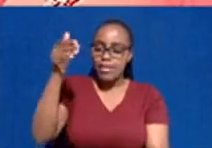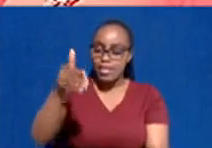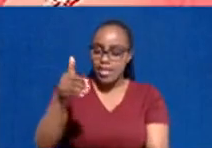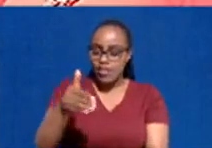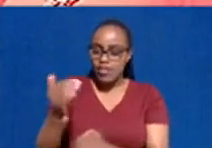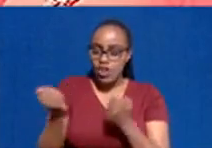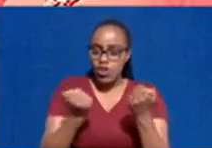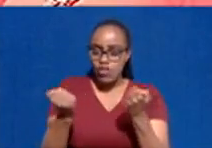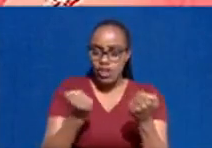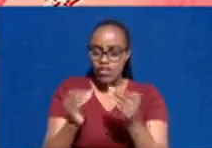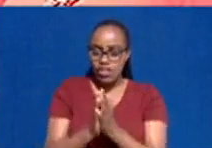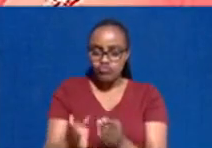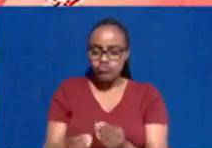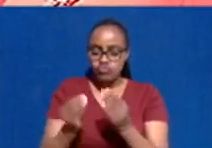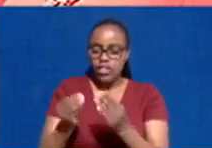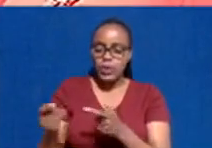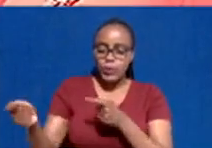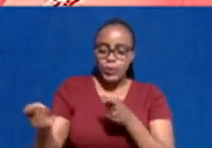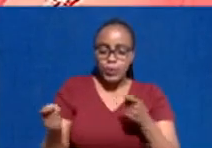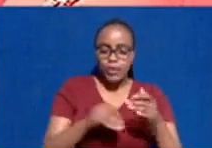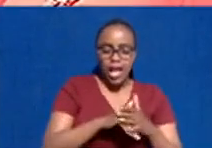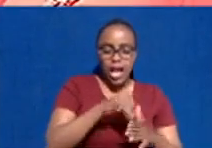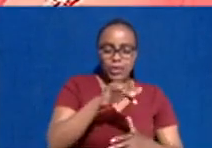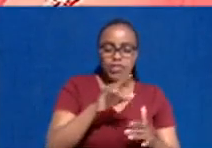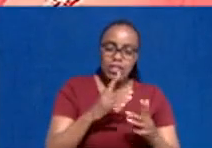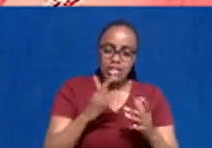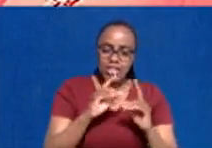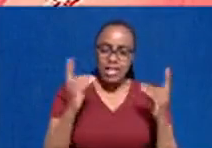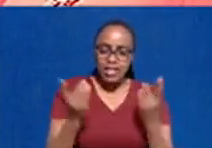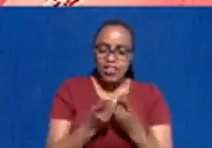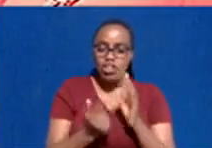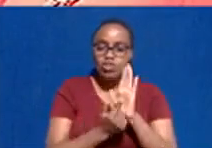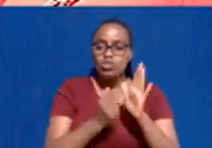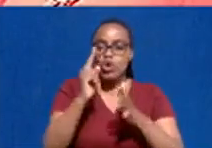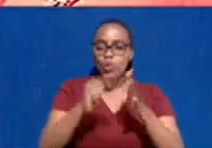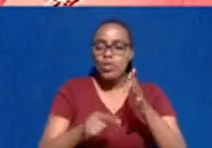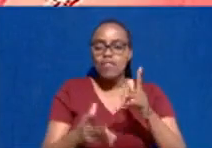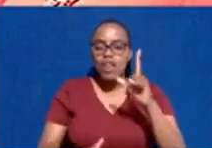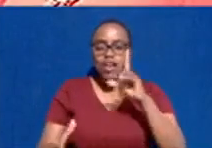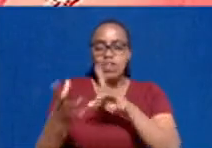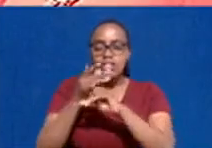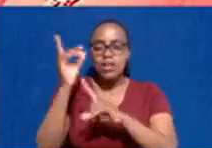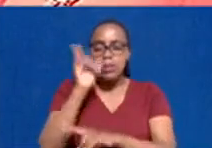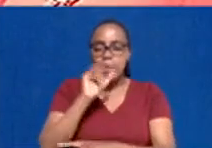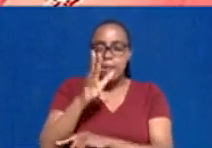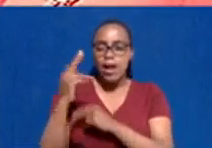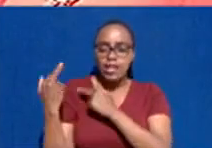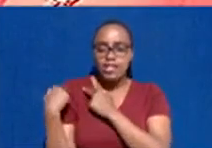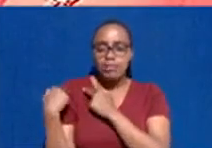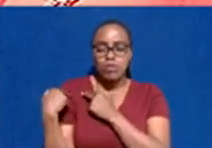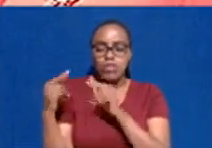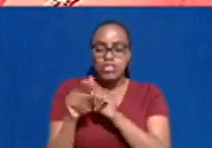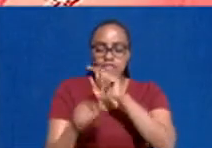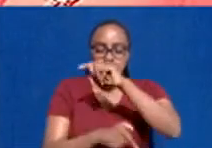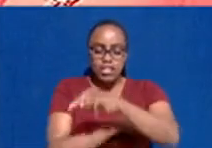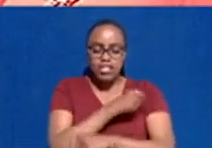ceremonial vehicle and pulled him out of the Department of Defense to signify the accomplishment of his assignment as